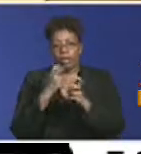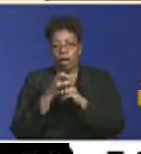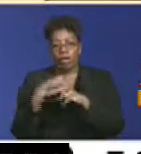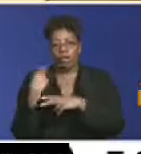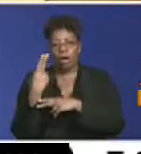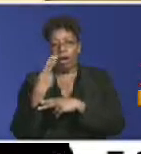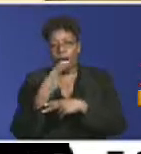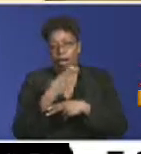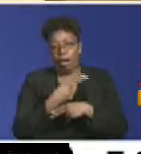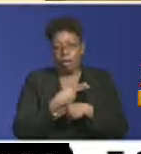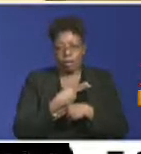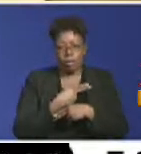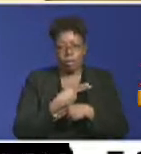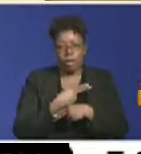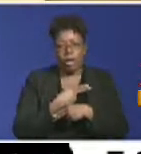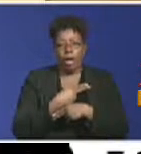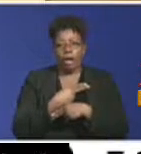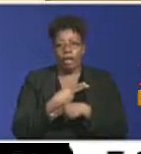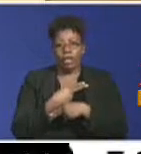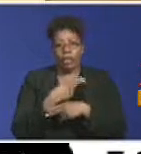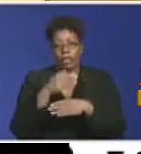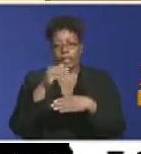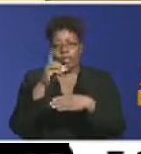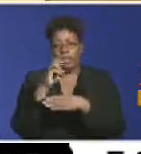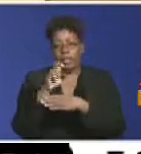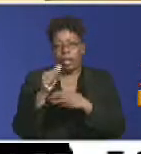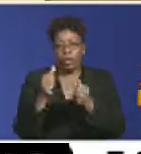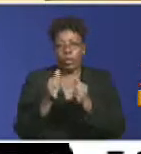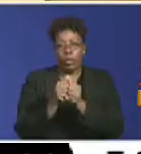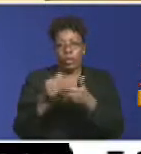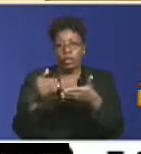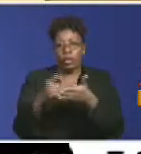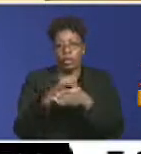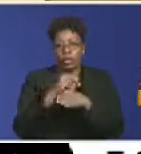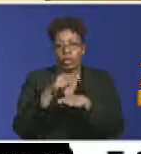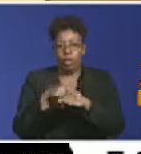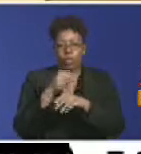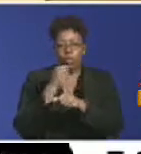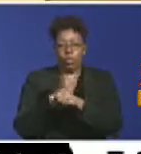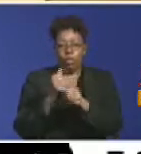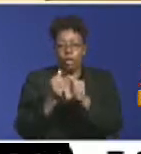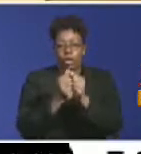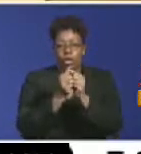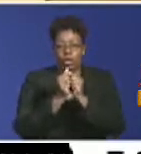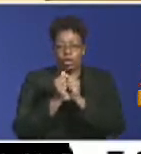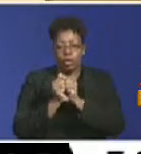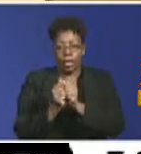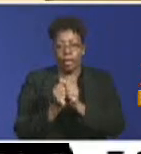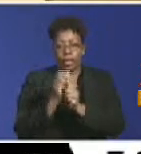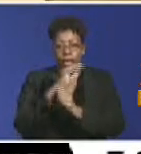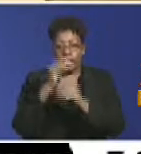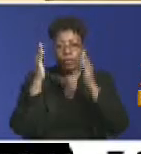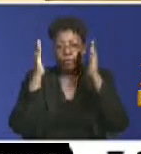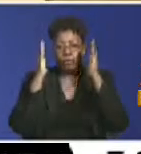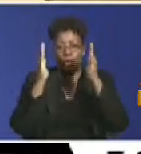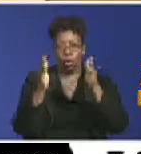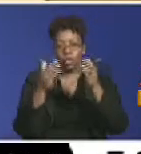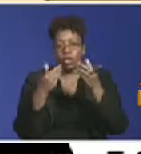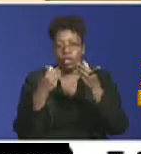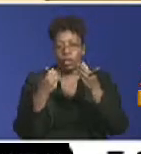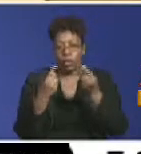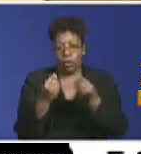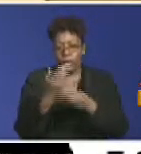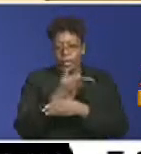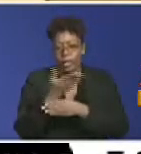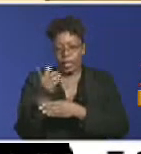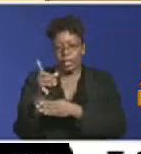of us to navigate in the new norm and how things ought to be done. But if we work together, if we are focused on doing those things that are necessary,